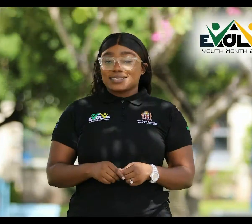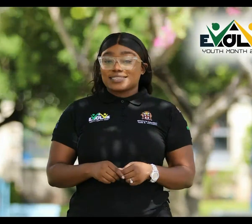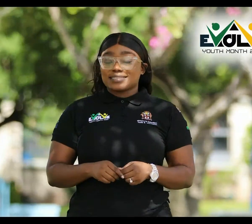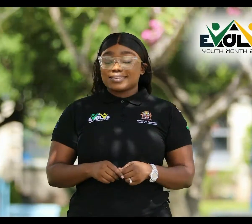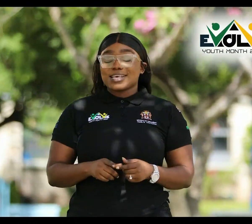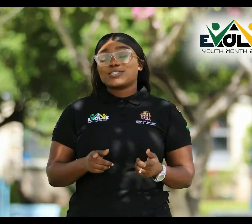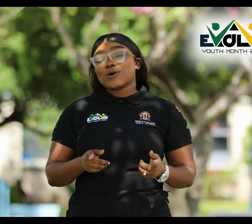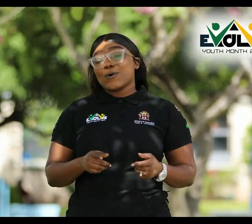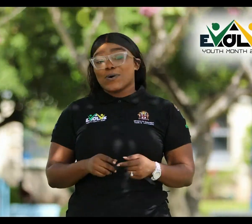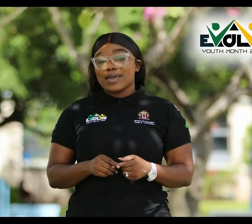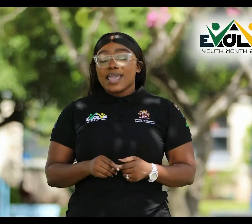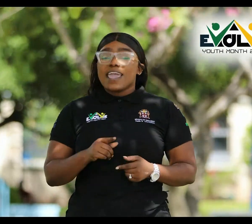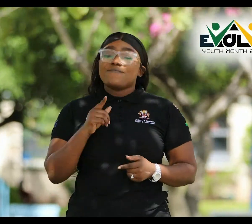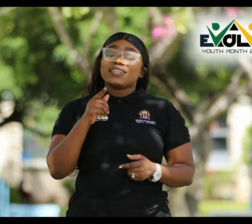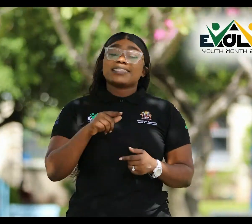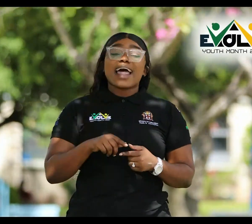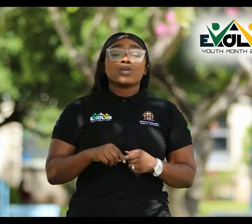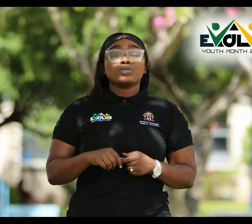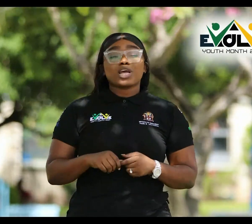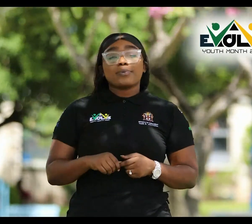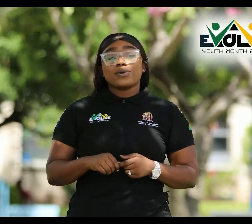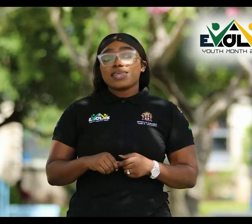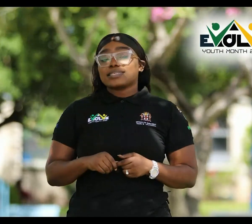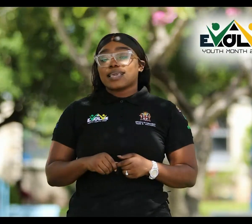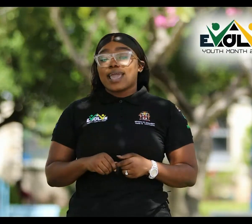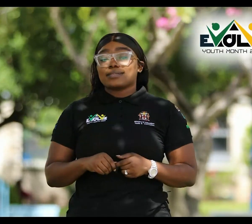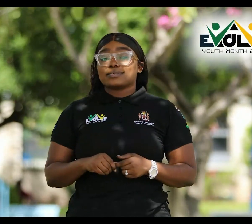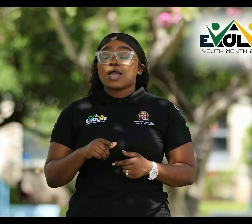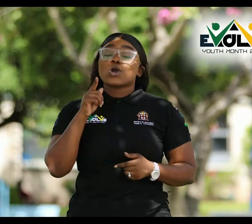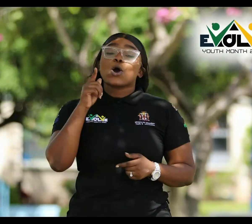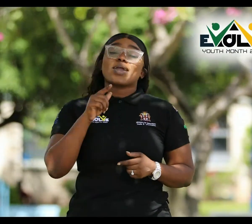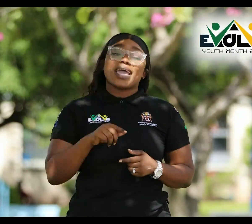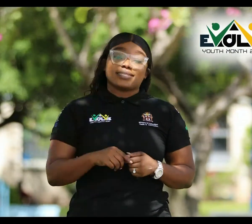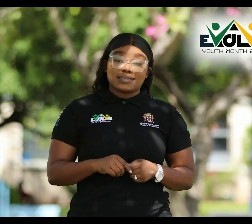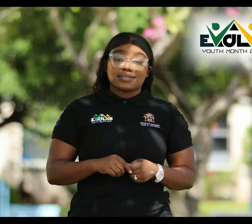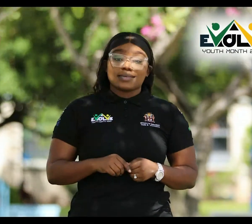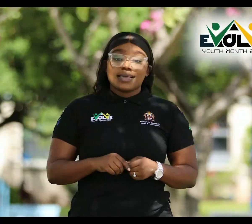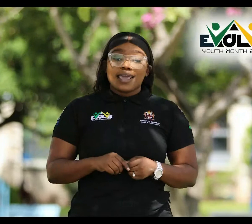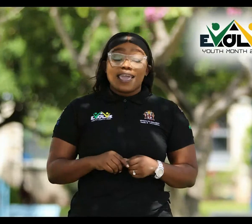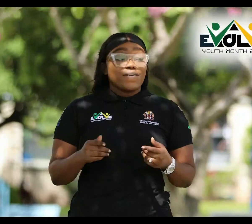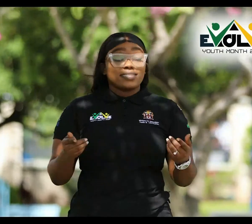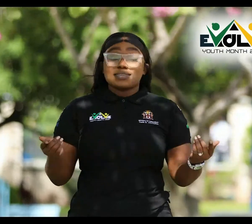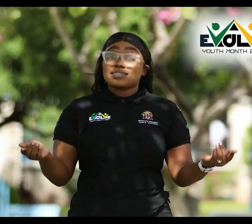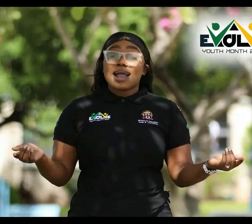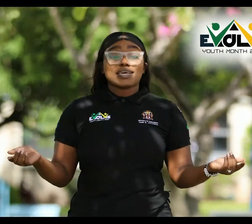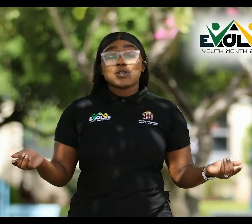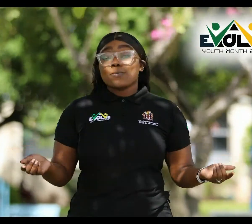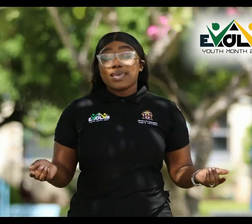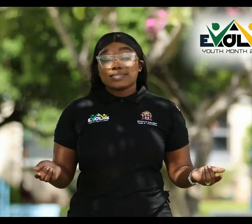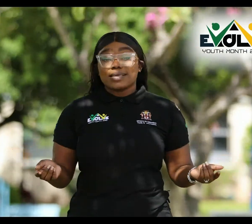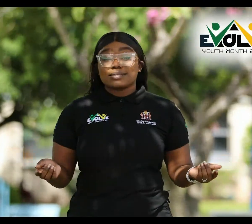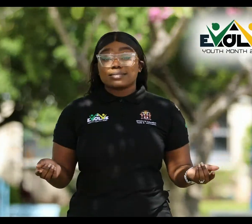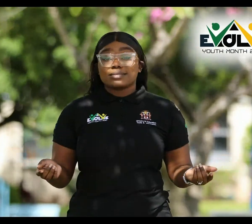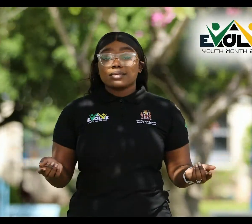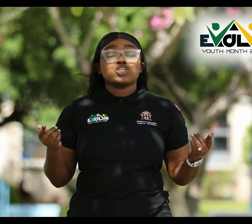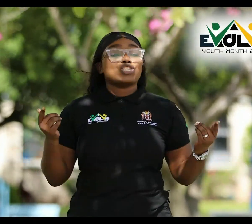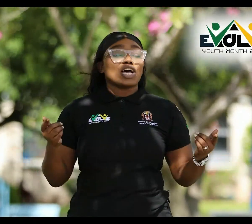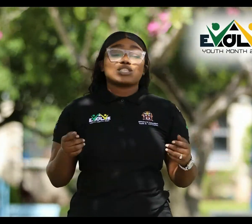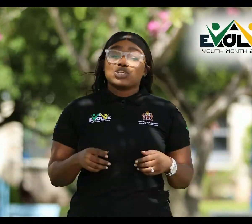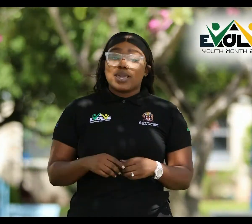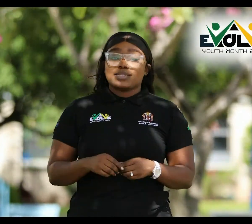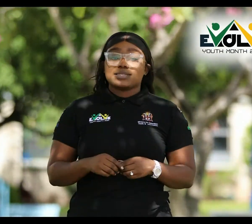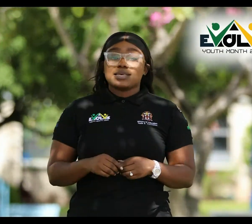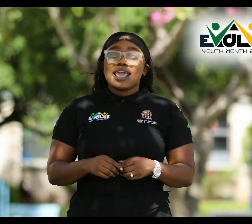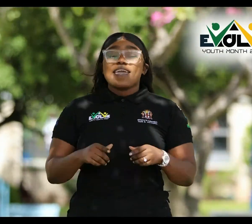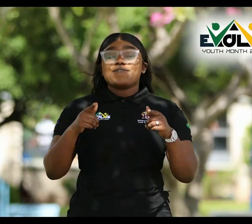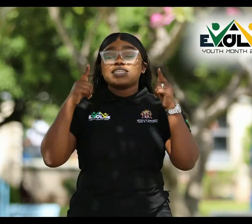success. So, if it's that new job you need to get, go get it. If it's to start a new business, just